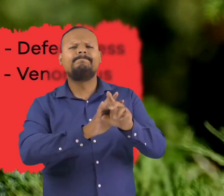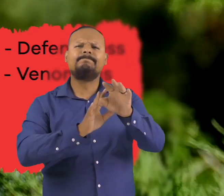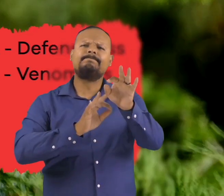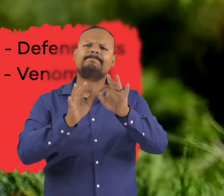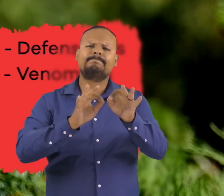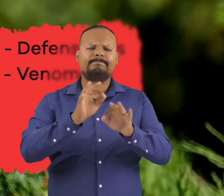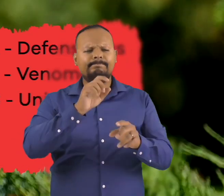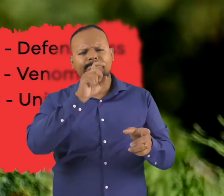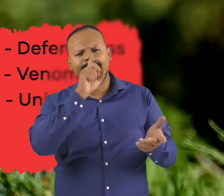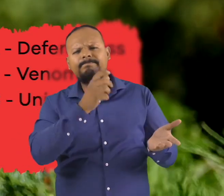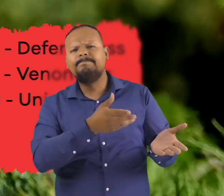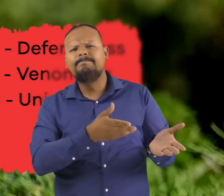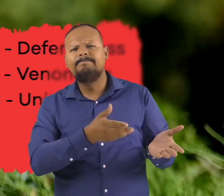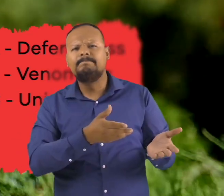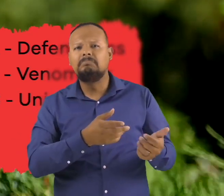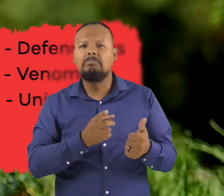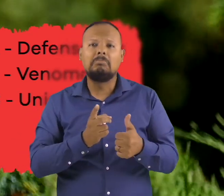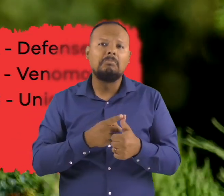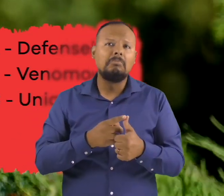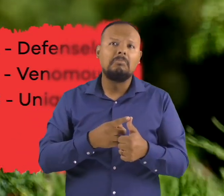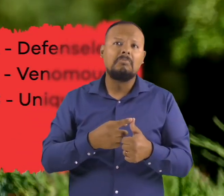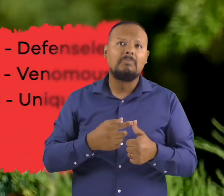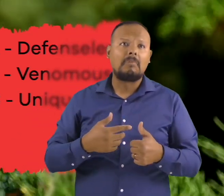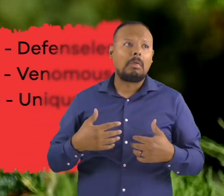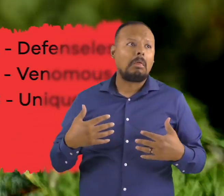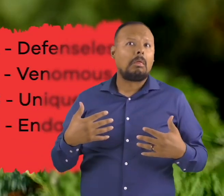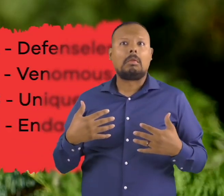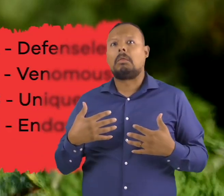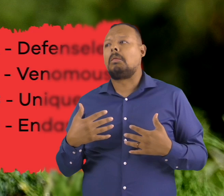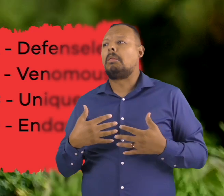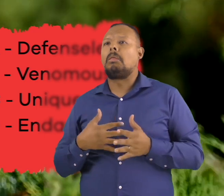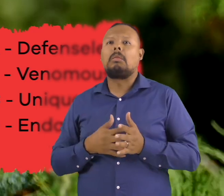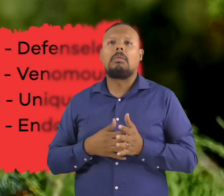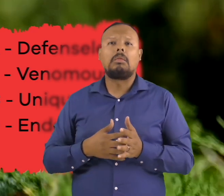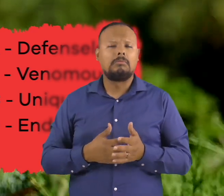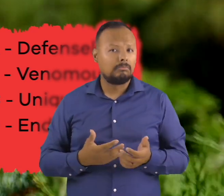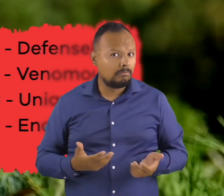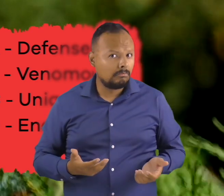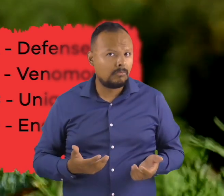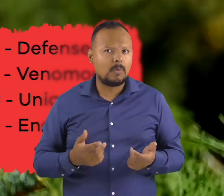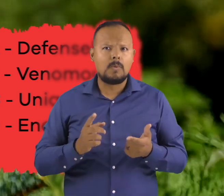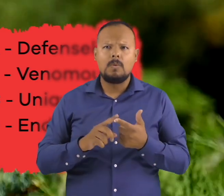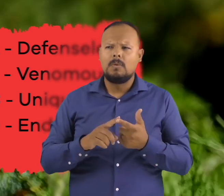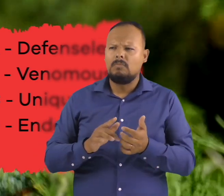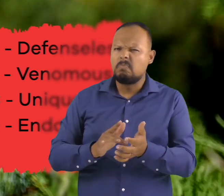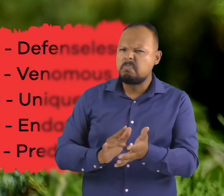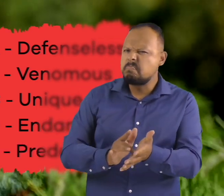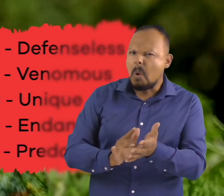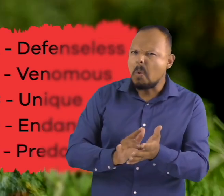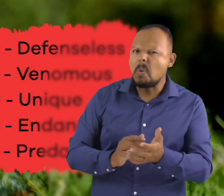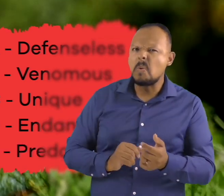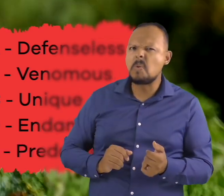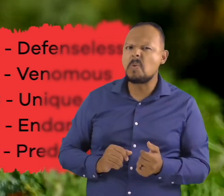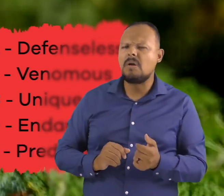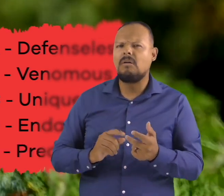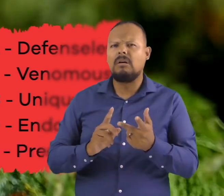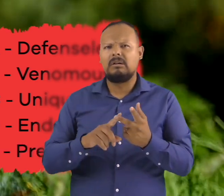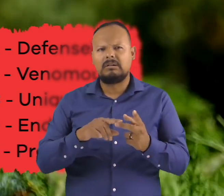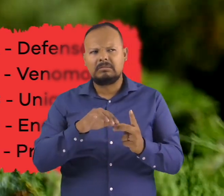Venomous C. Unique D. Endangered E.